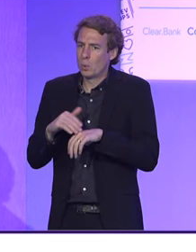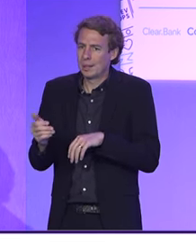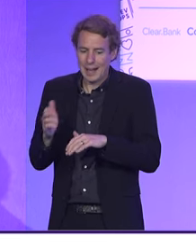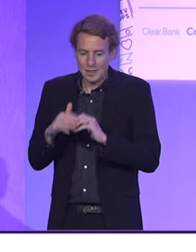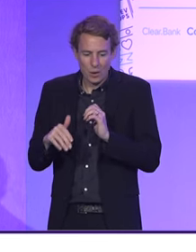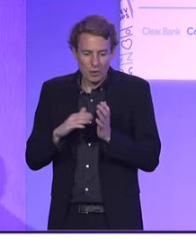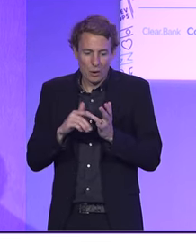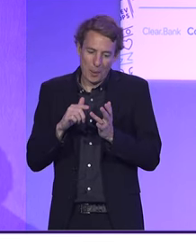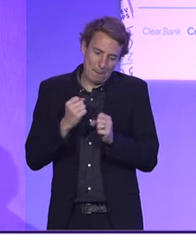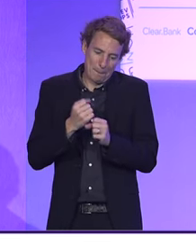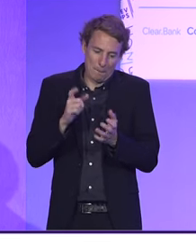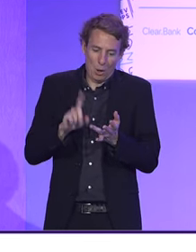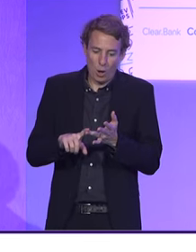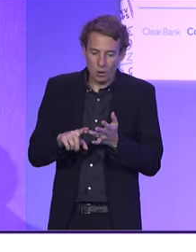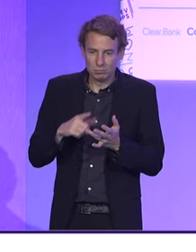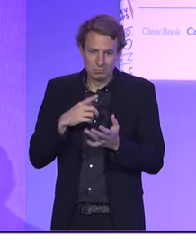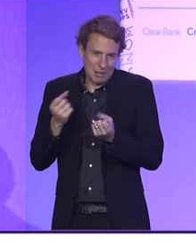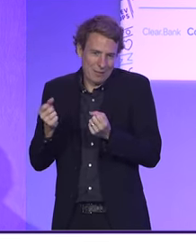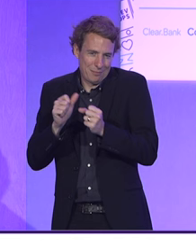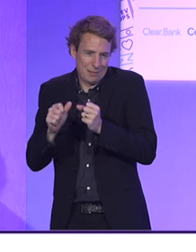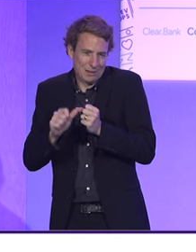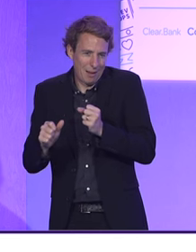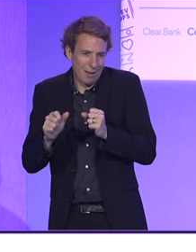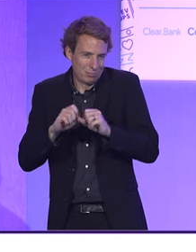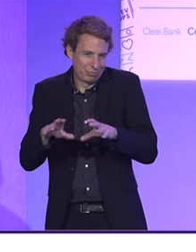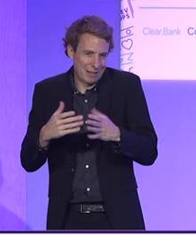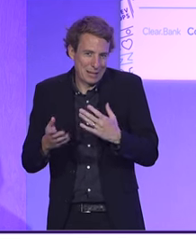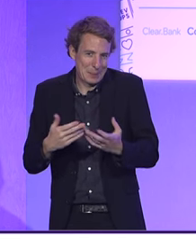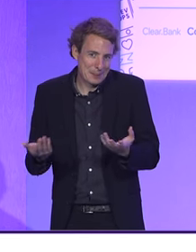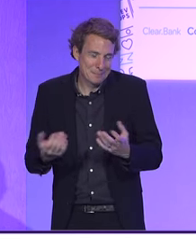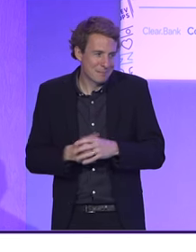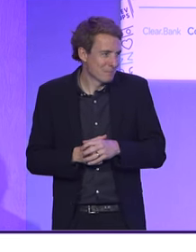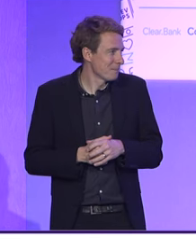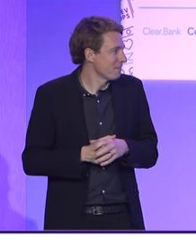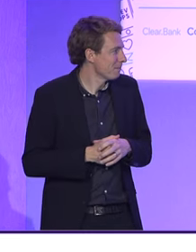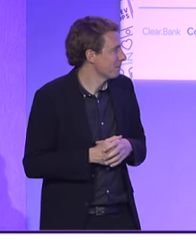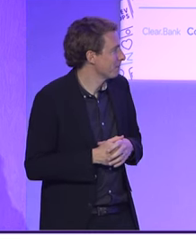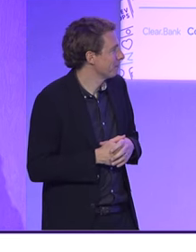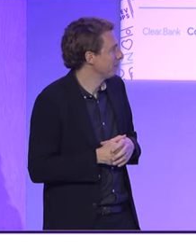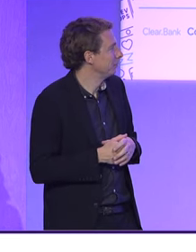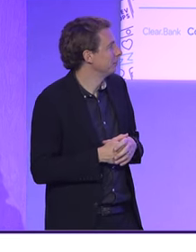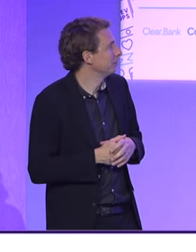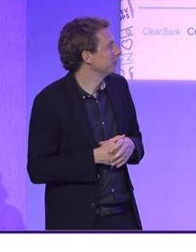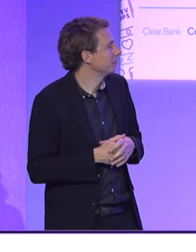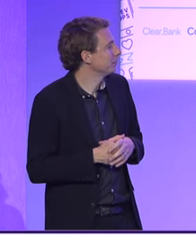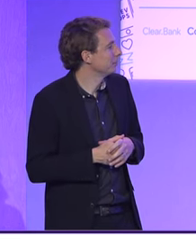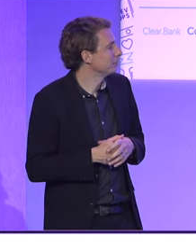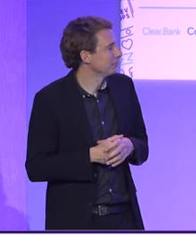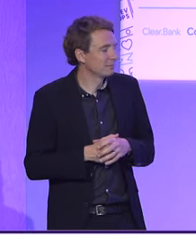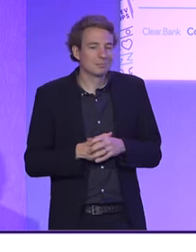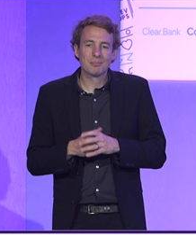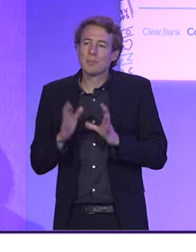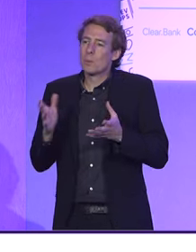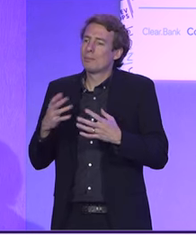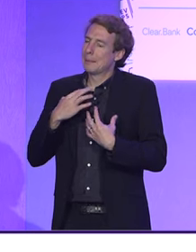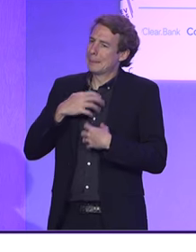have better solution like Postgres. Okay. The same with Elastic. Okay. So I don't know. You have to be very